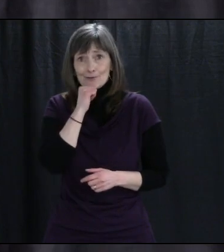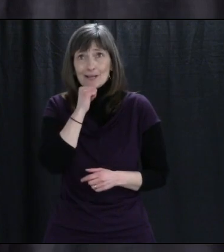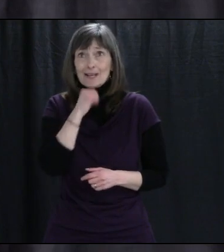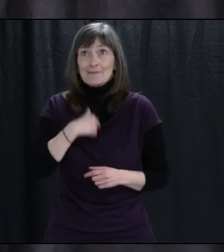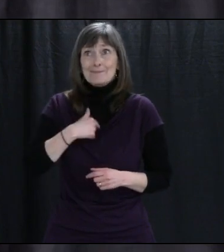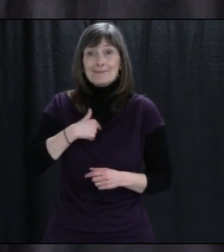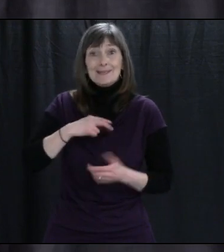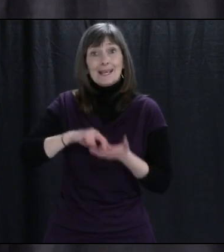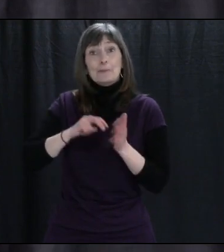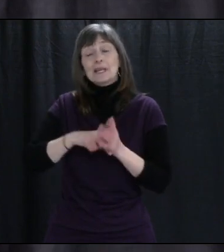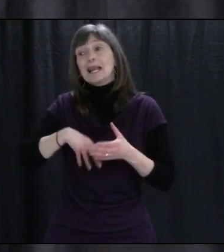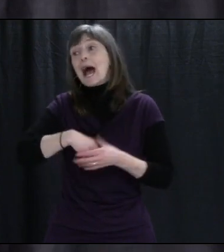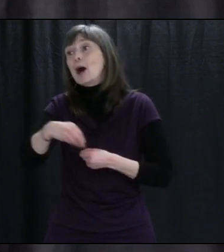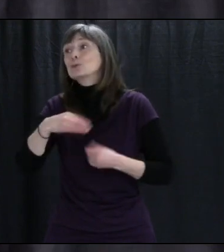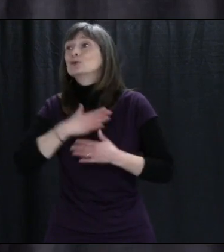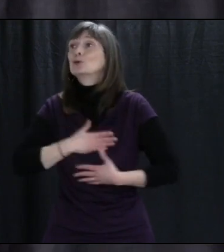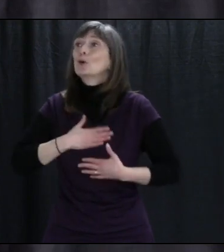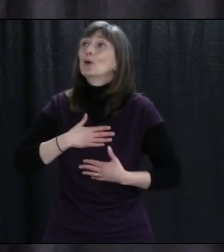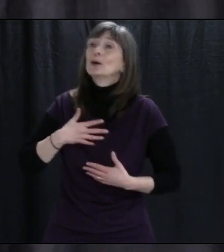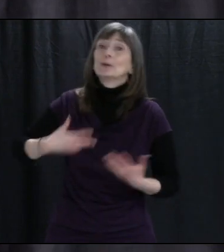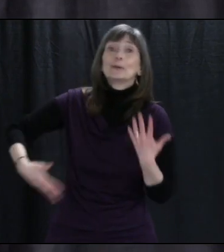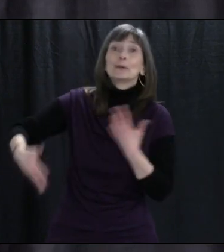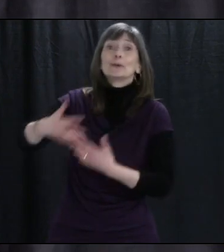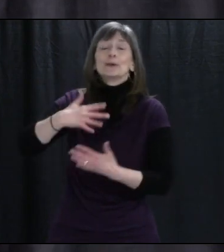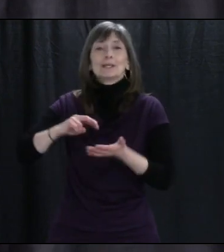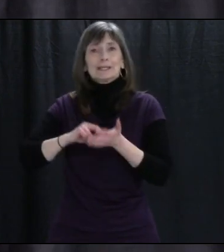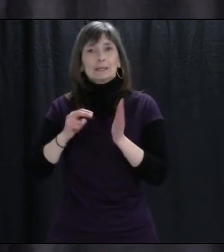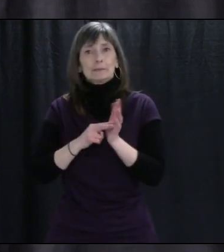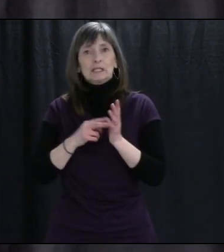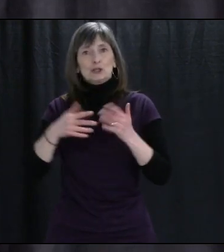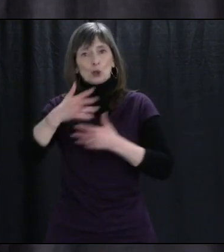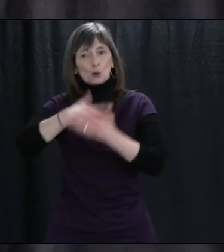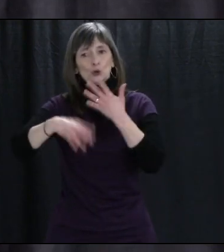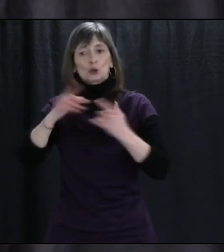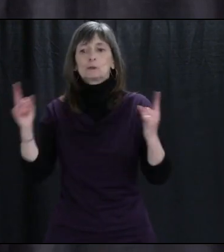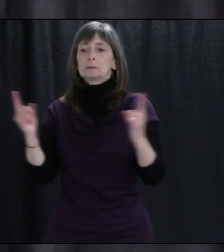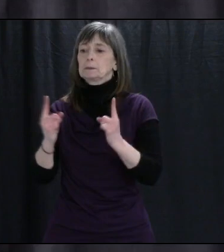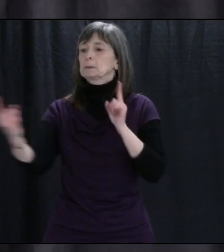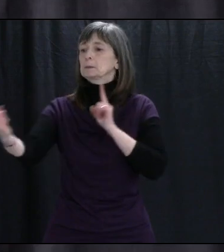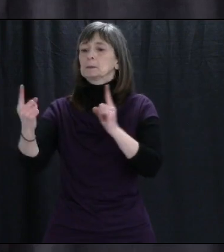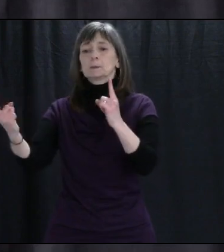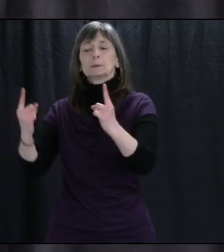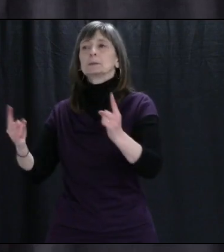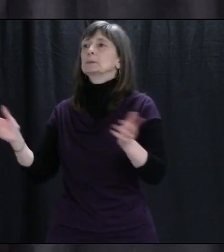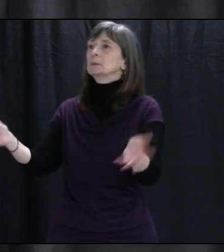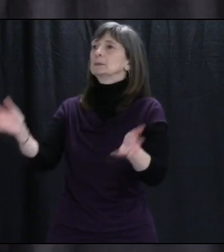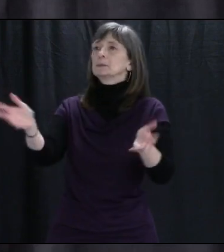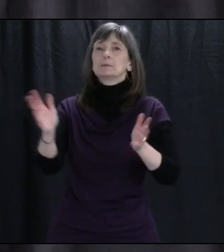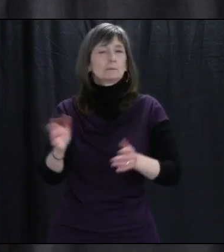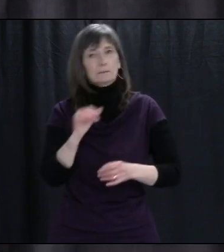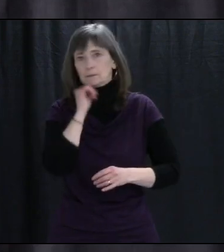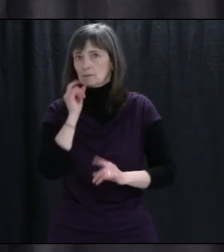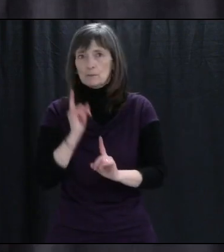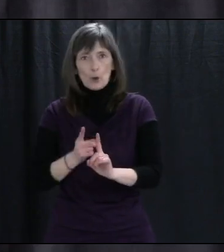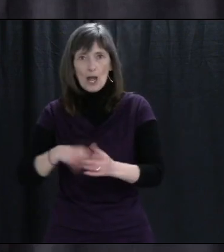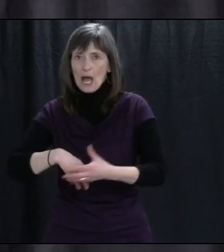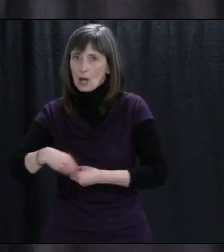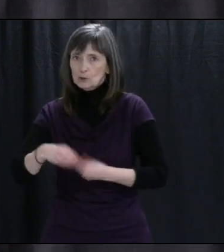say go out and enjoy the fresh air, it's not to go out and then meet together and meet up and